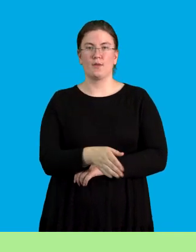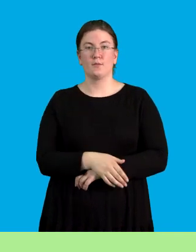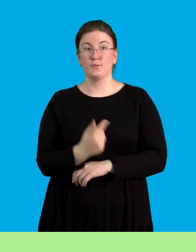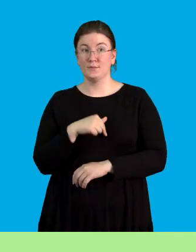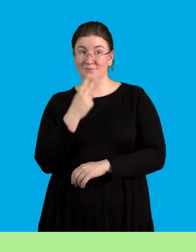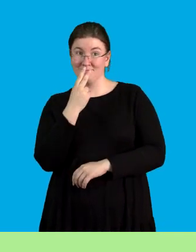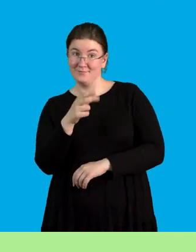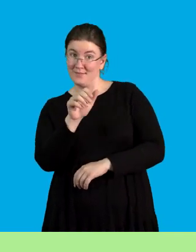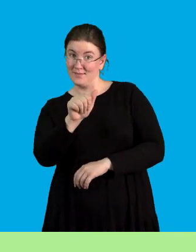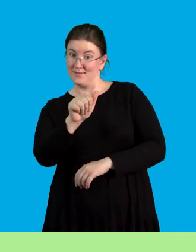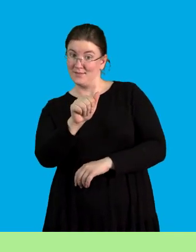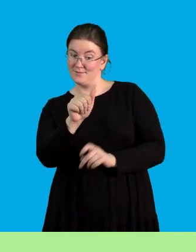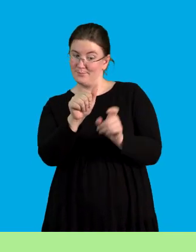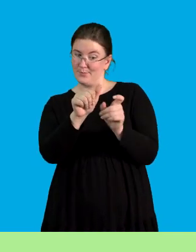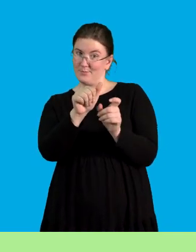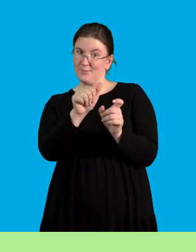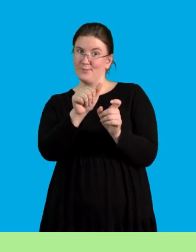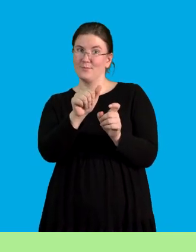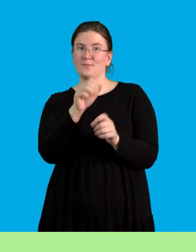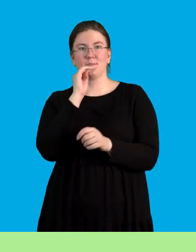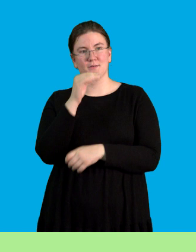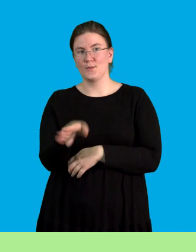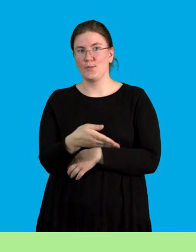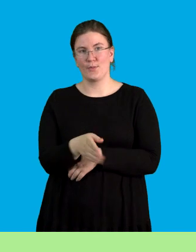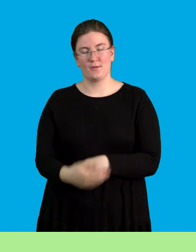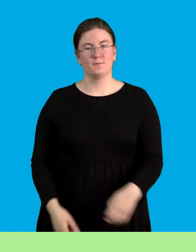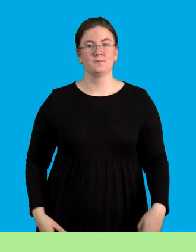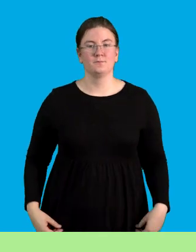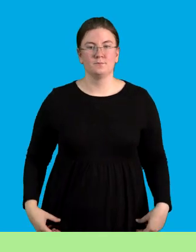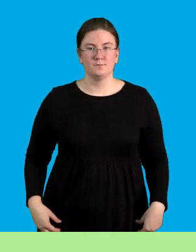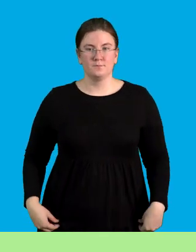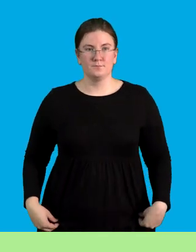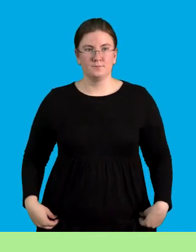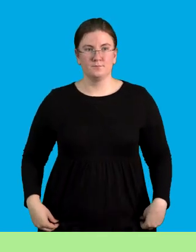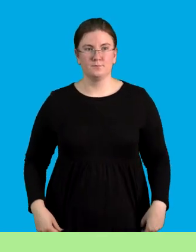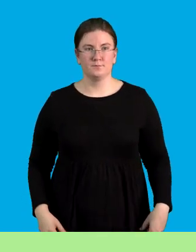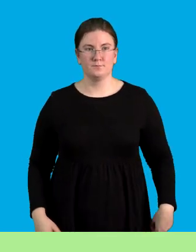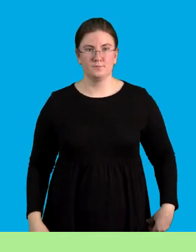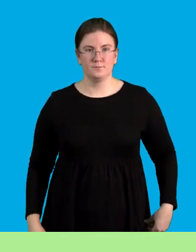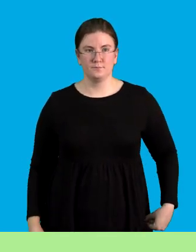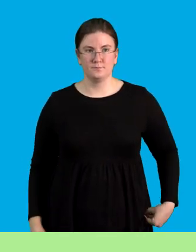prefix A, which means without.